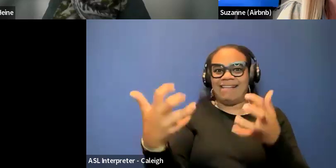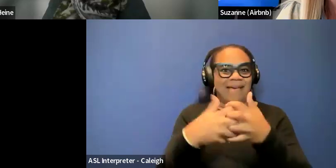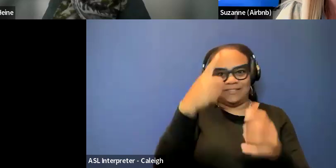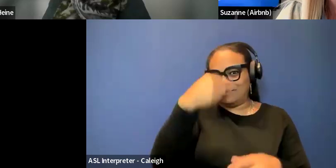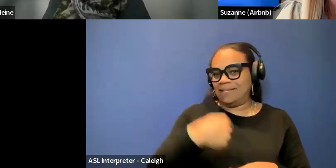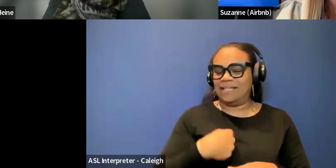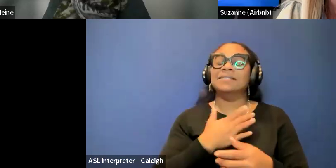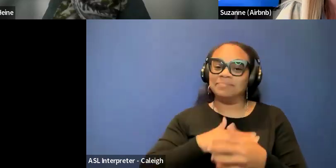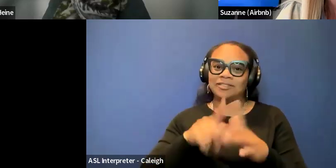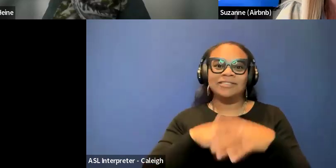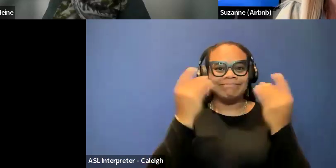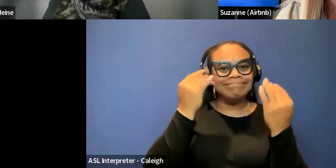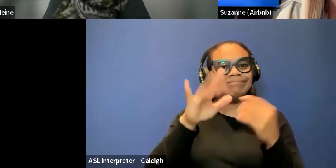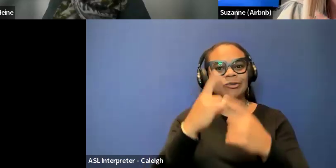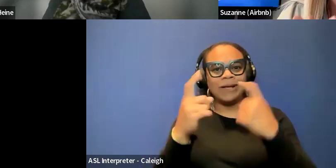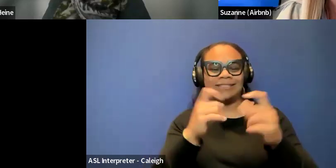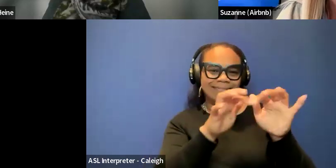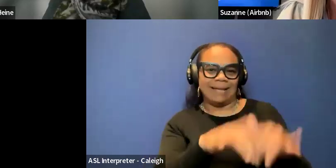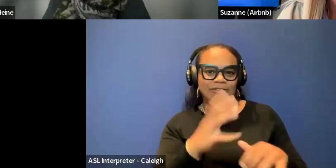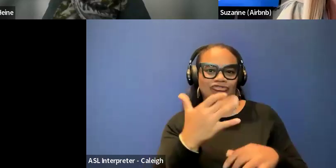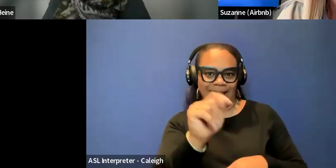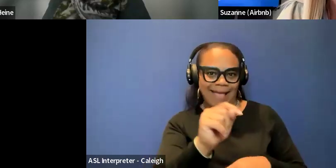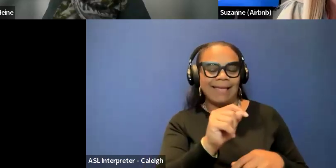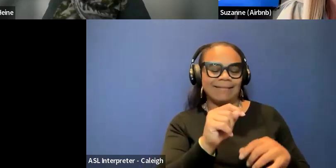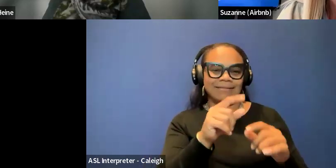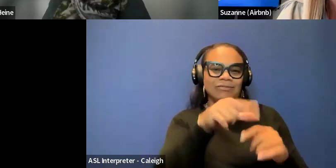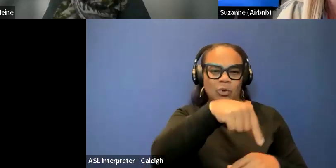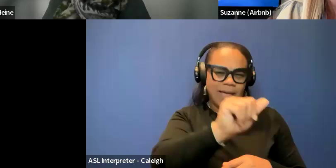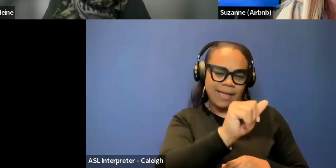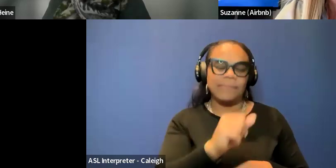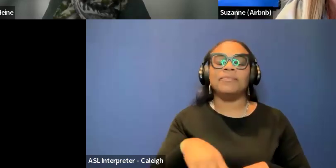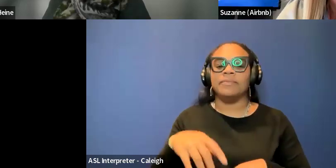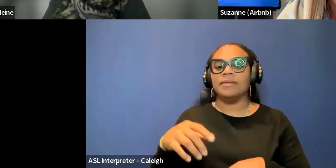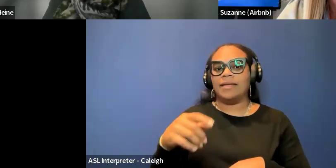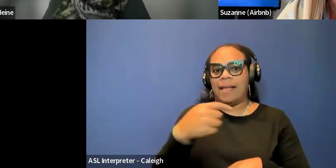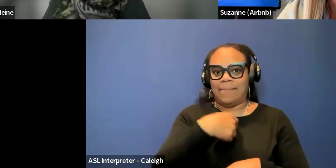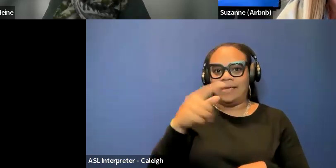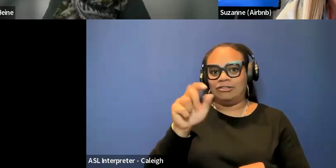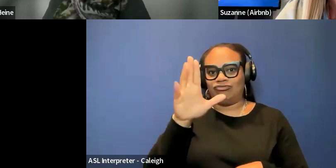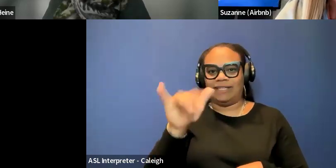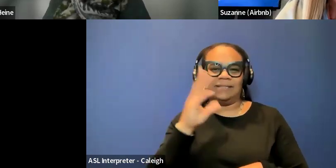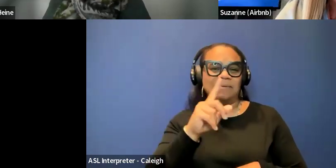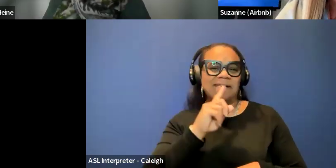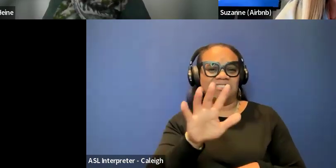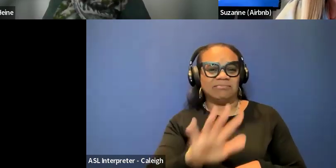of those questions, put them in the chat box, and myself and Tracy will get to them probably in about 20 minutes, I think.